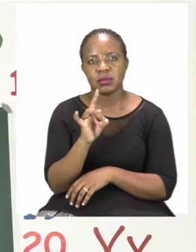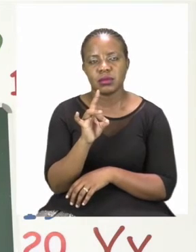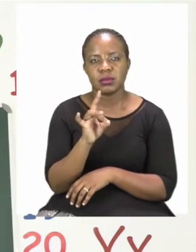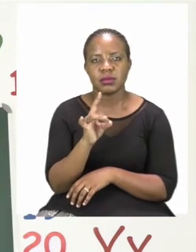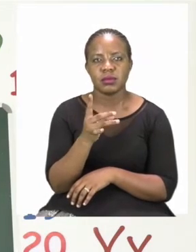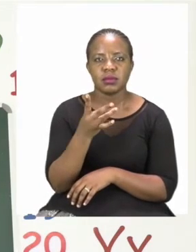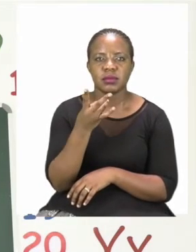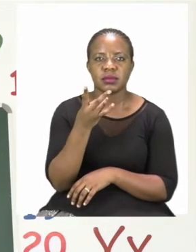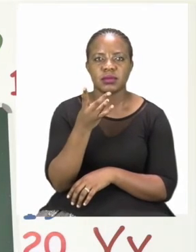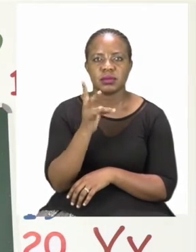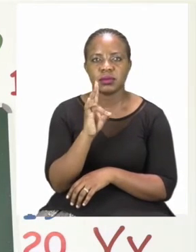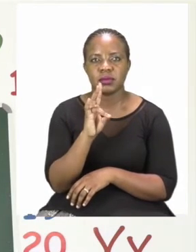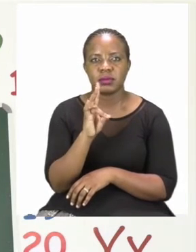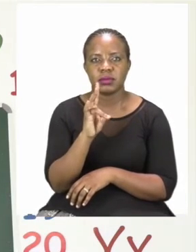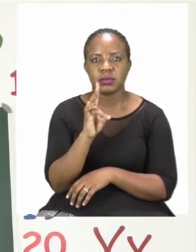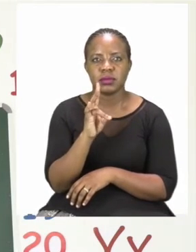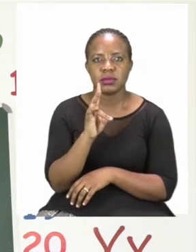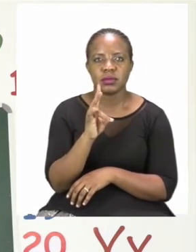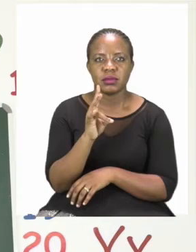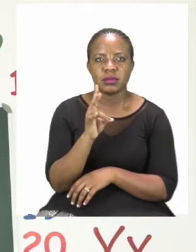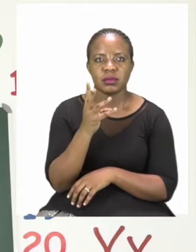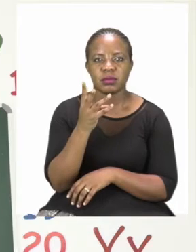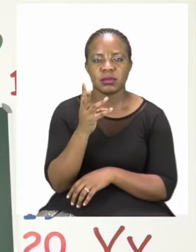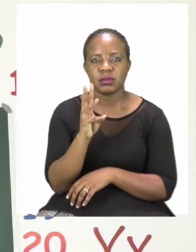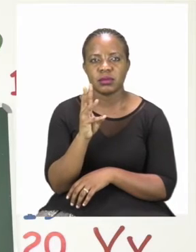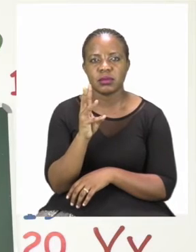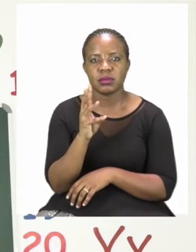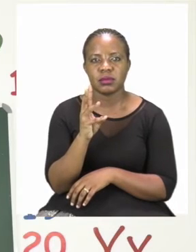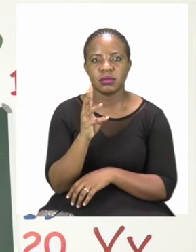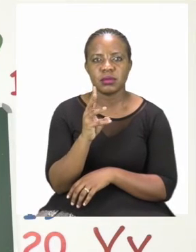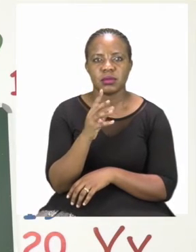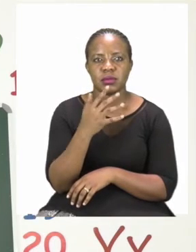8, 7, 6,